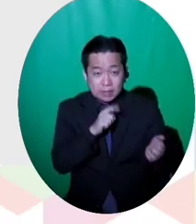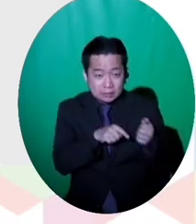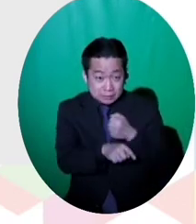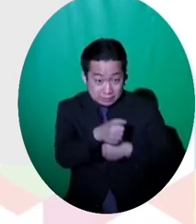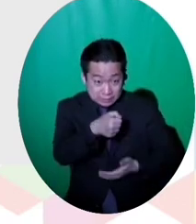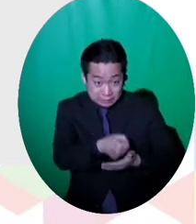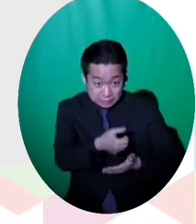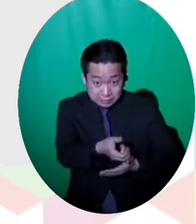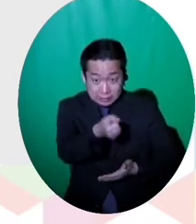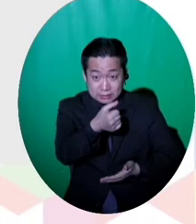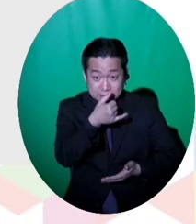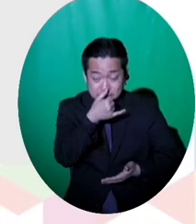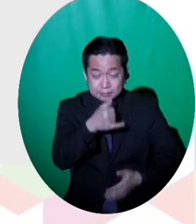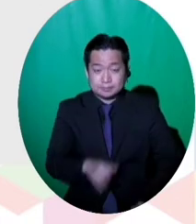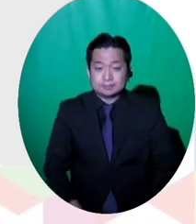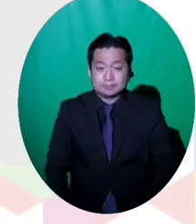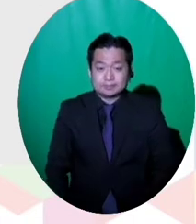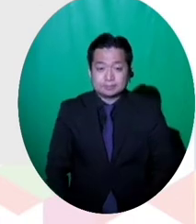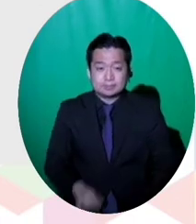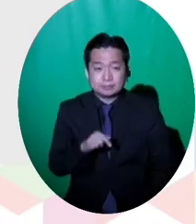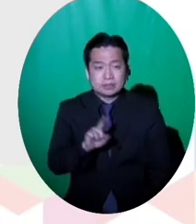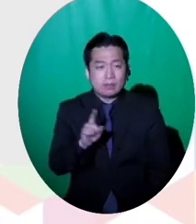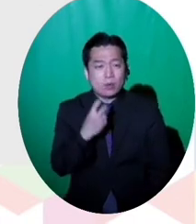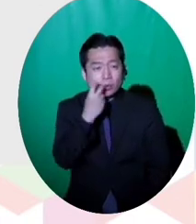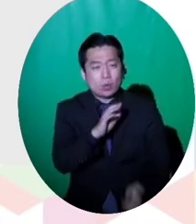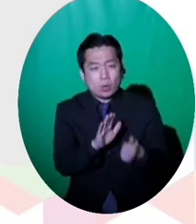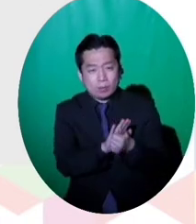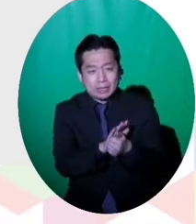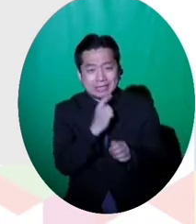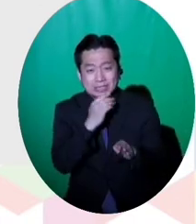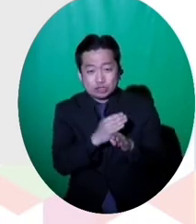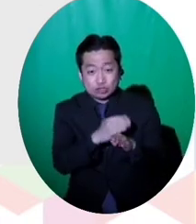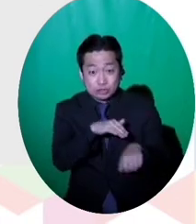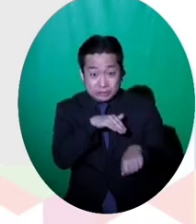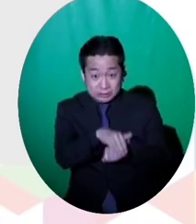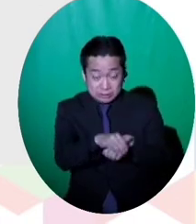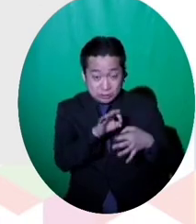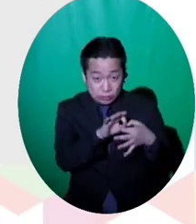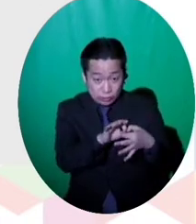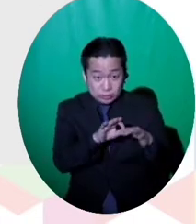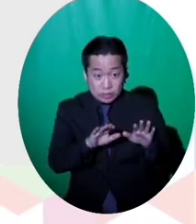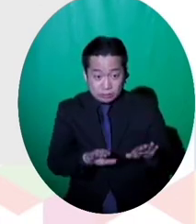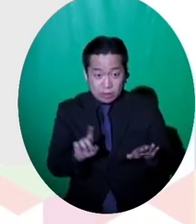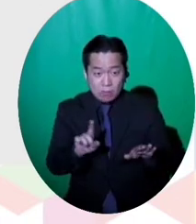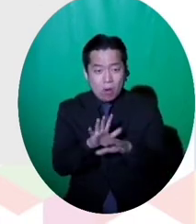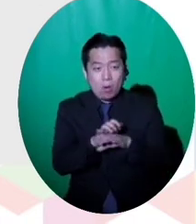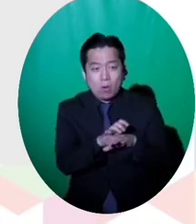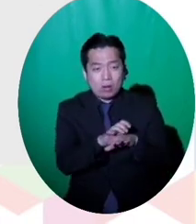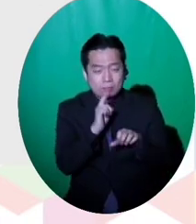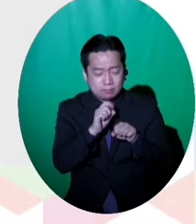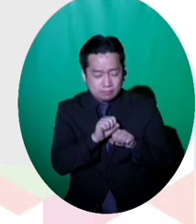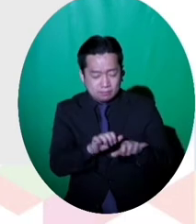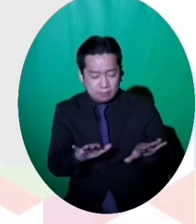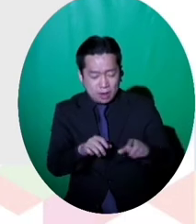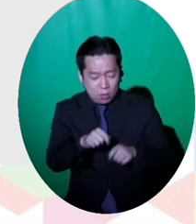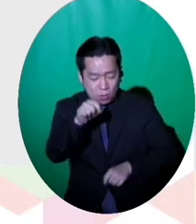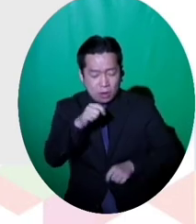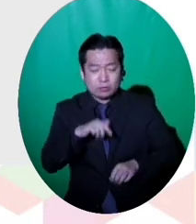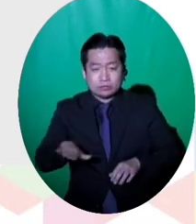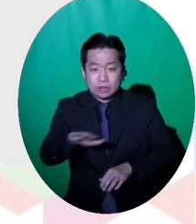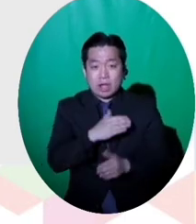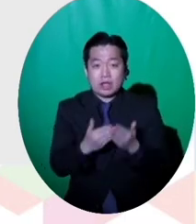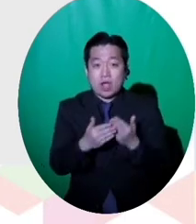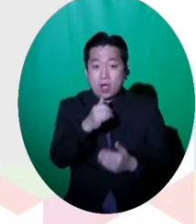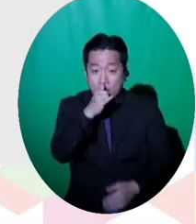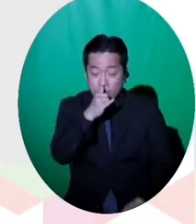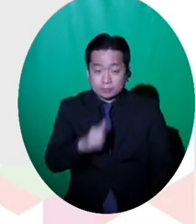life, which makes me more optimistic that our experience in the pandemic may be a way for us to open up some of the cracks in the